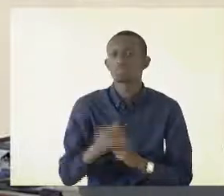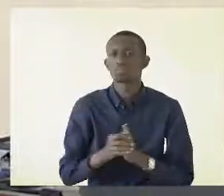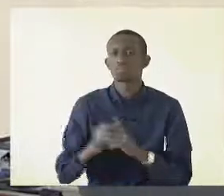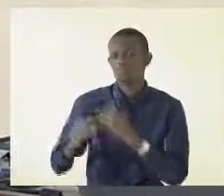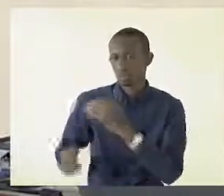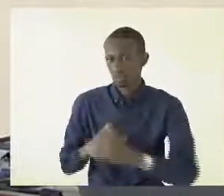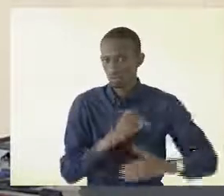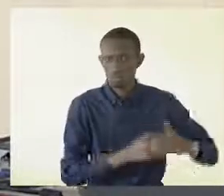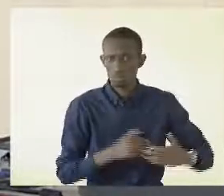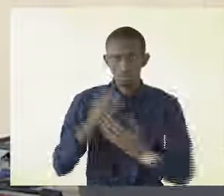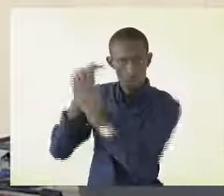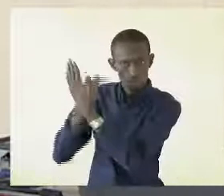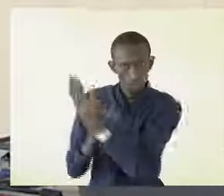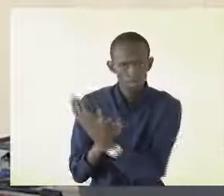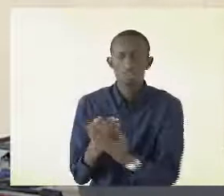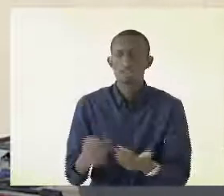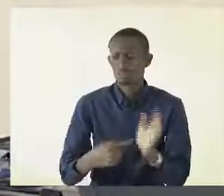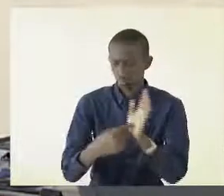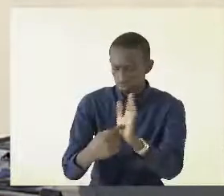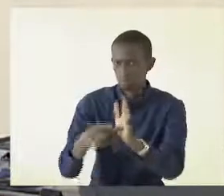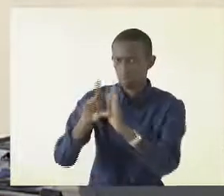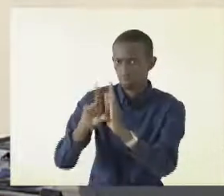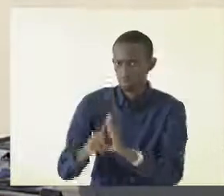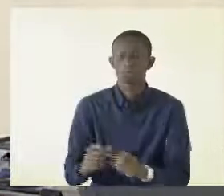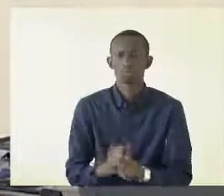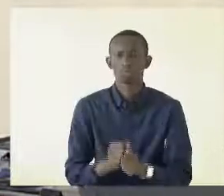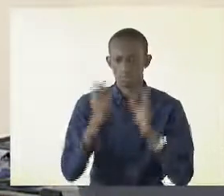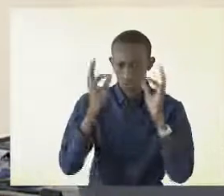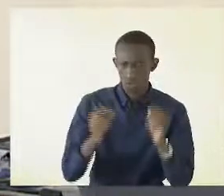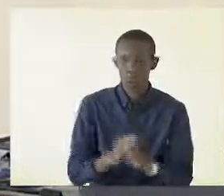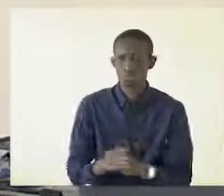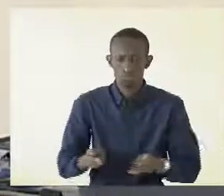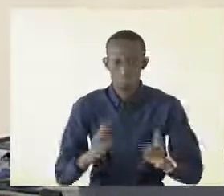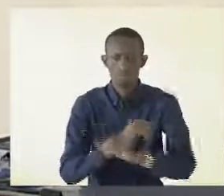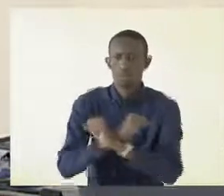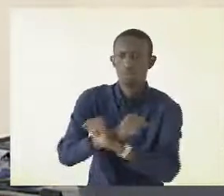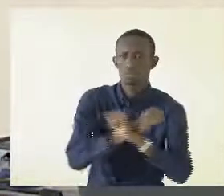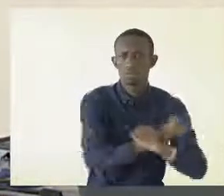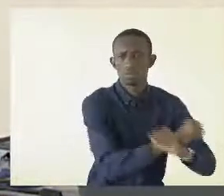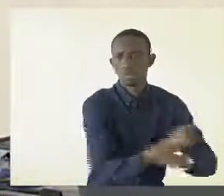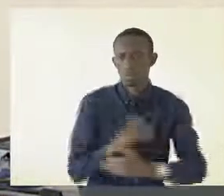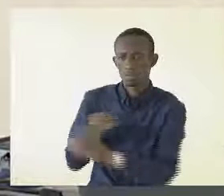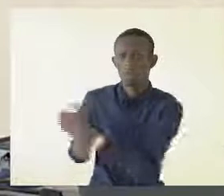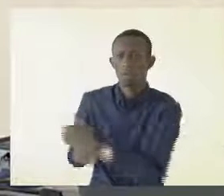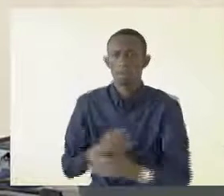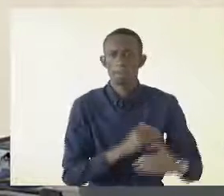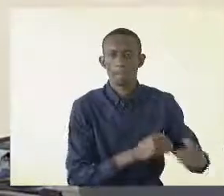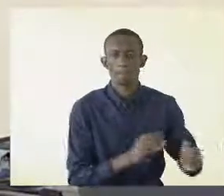of protecting our environment. What does this mean? This means we have to protect